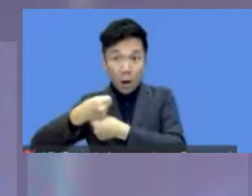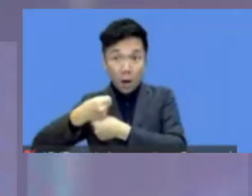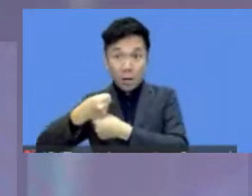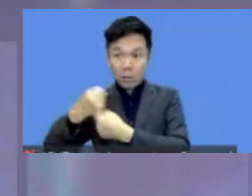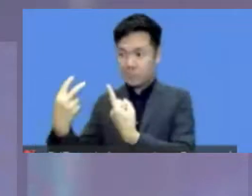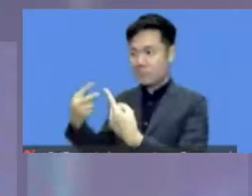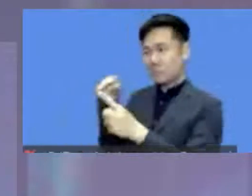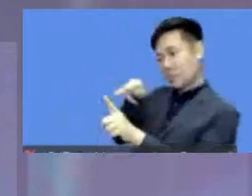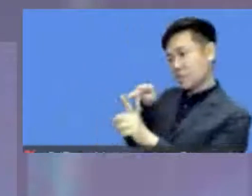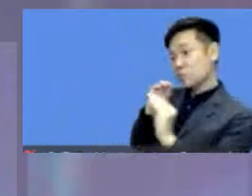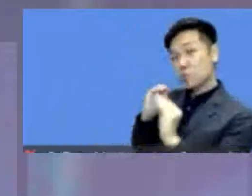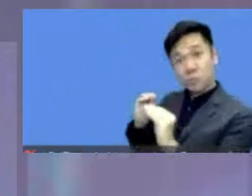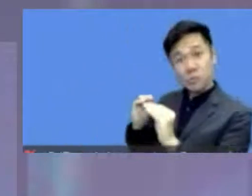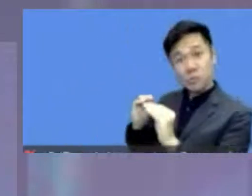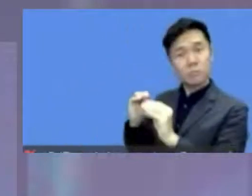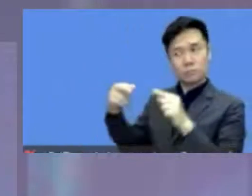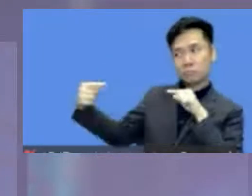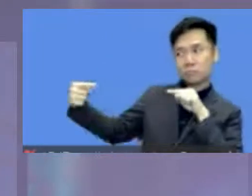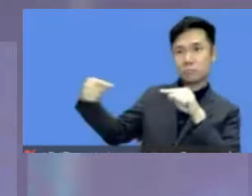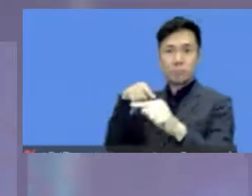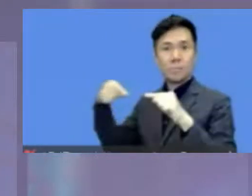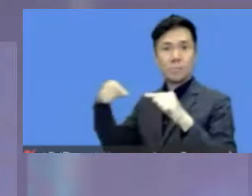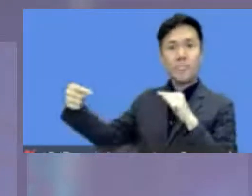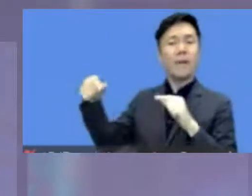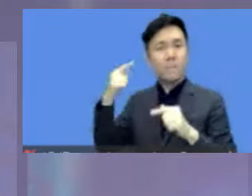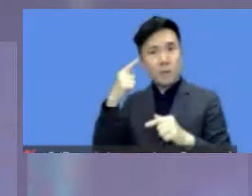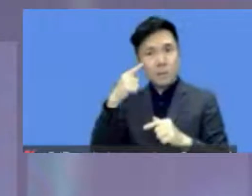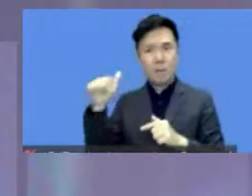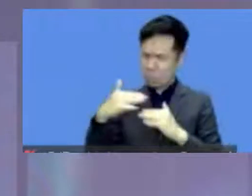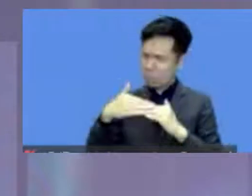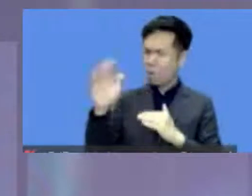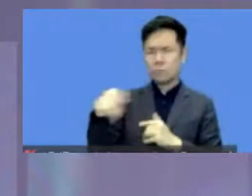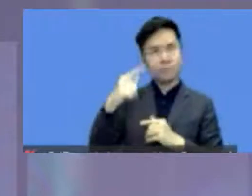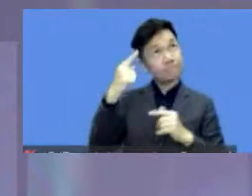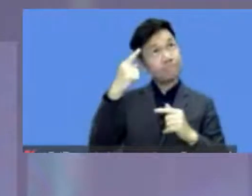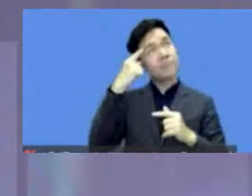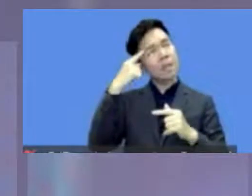to give enough trainings. We need to make people more aware. We need to